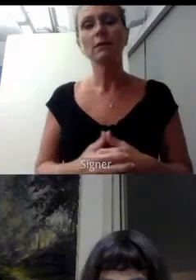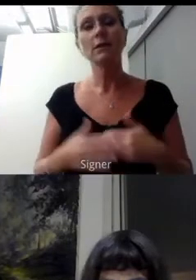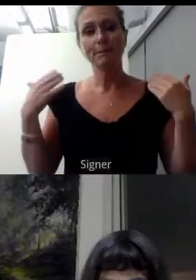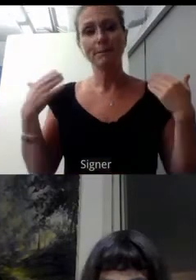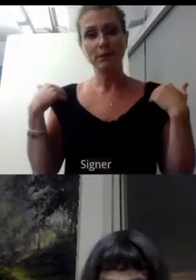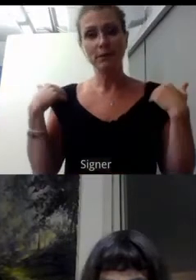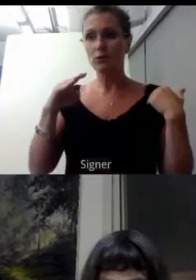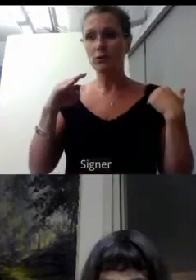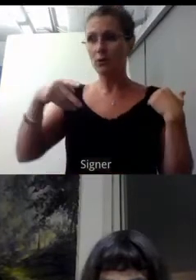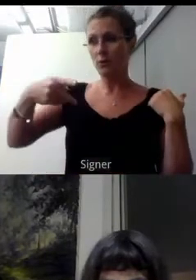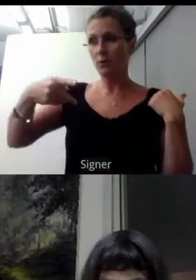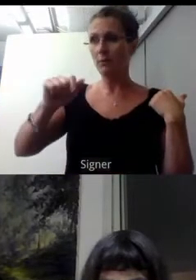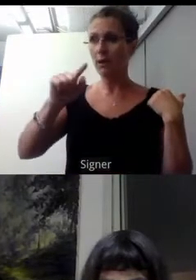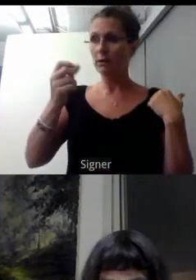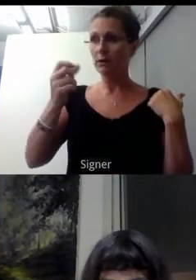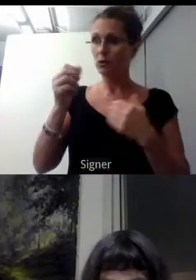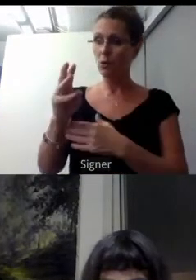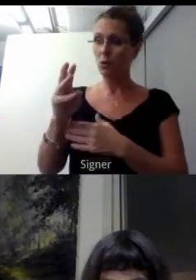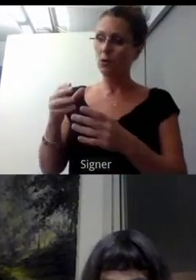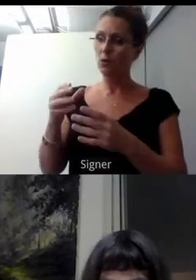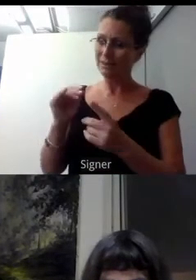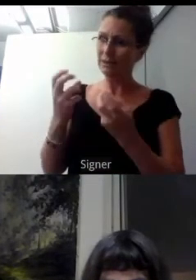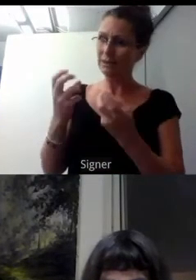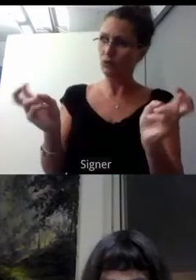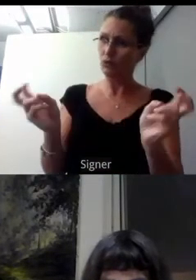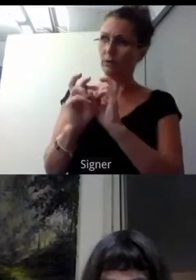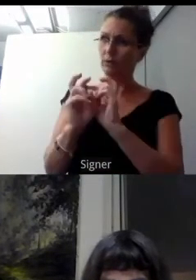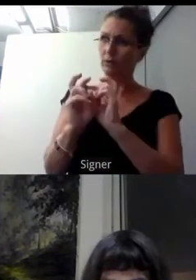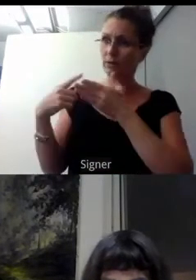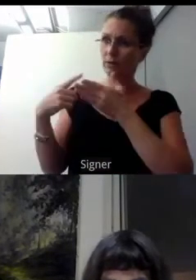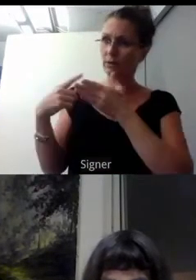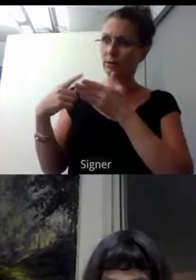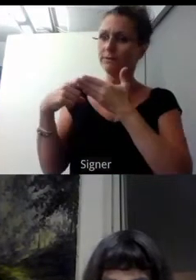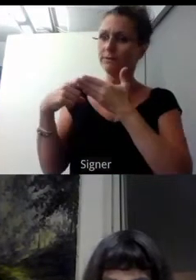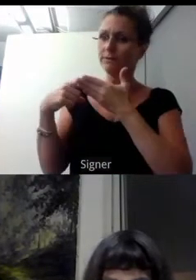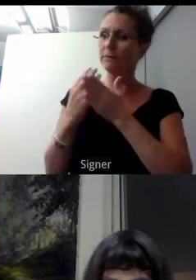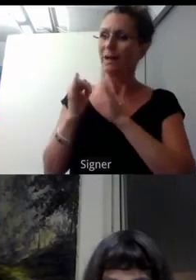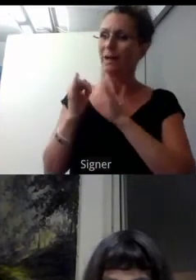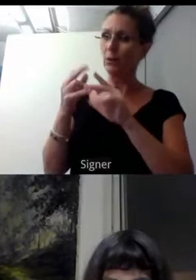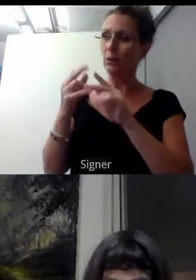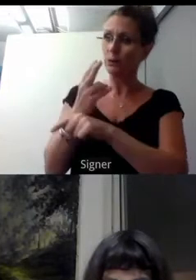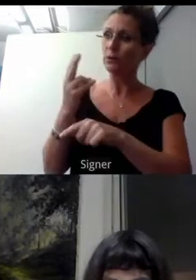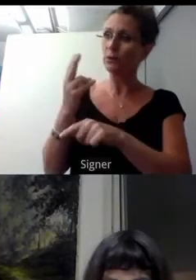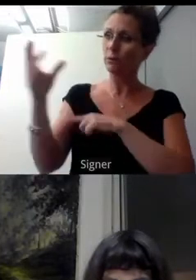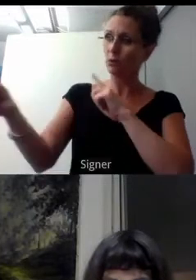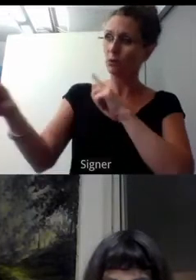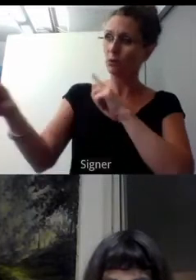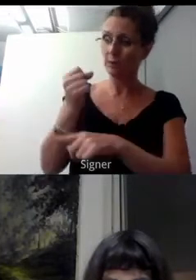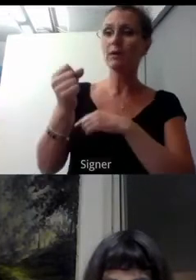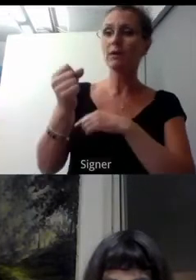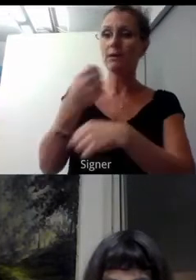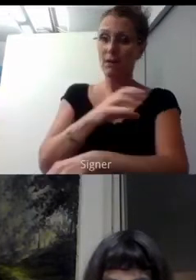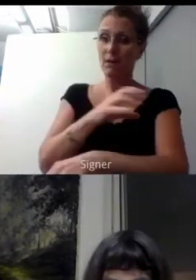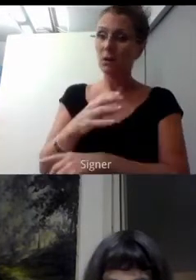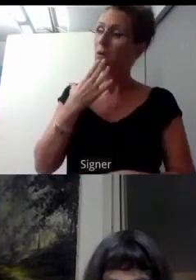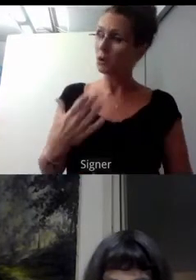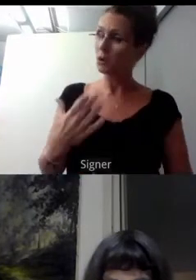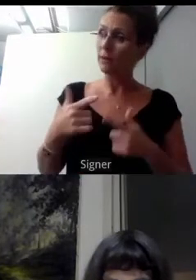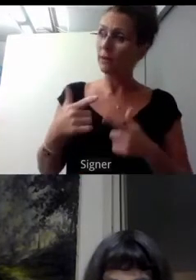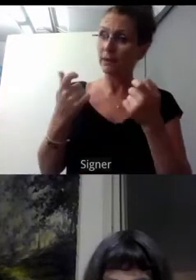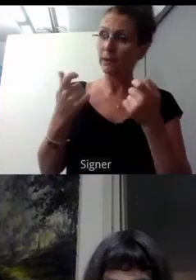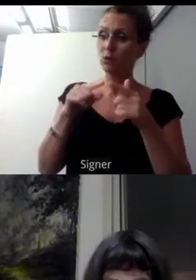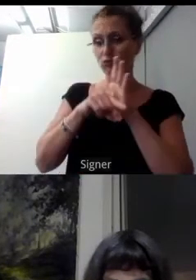roundtable on how to use the procurement power, which is an excellent thing to explore. We've heard from the University